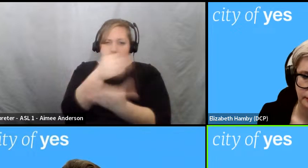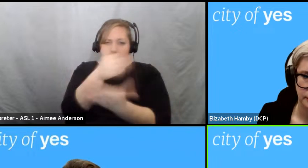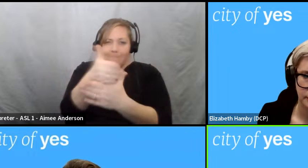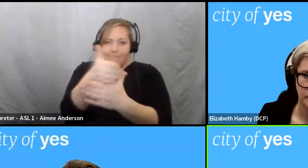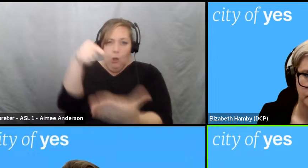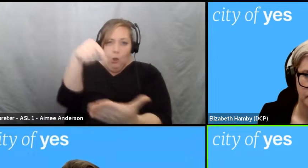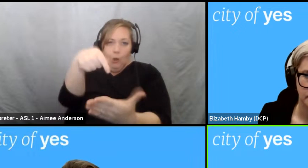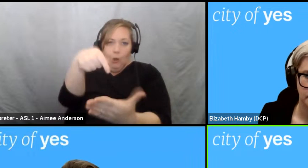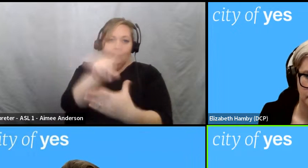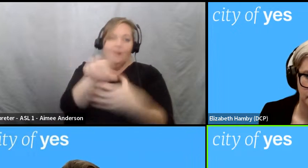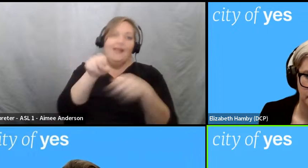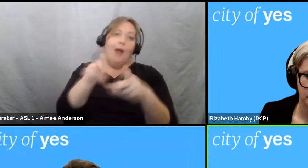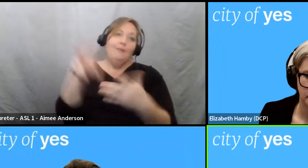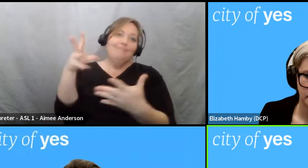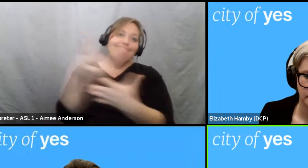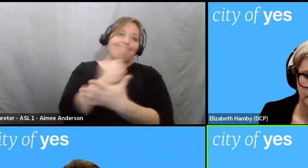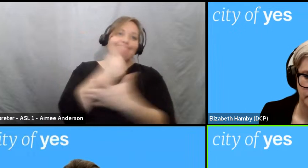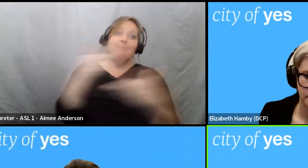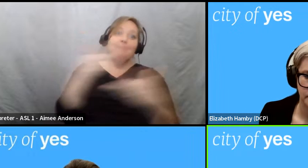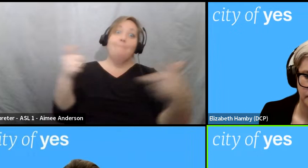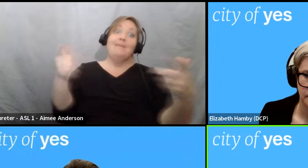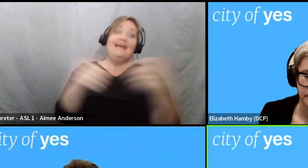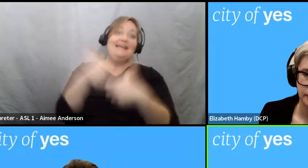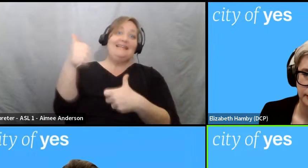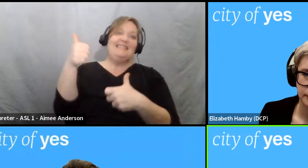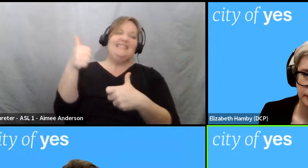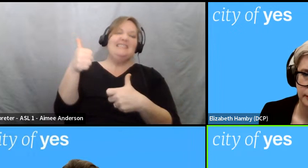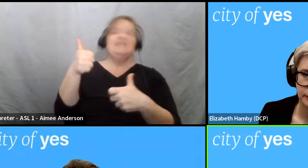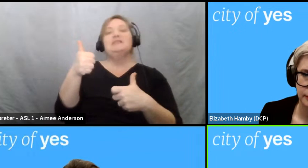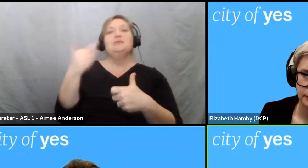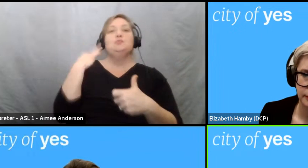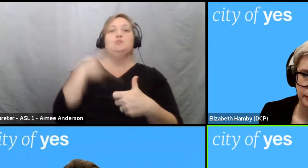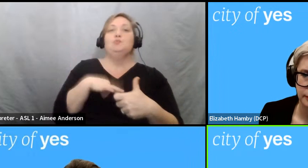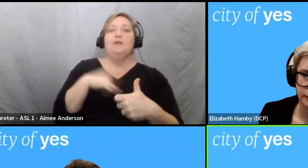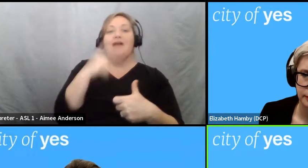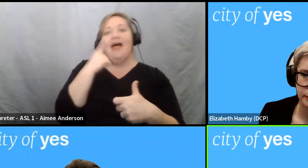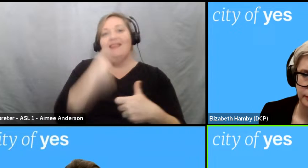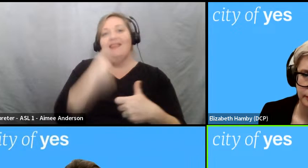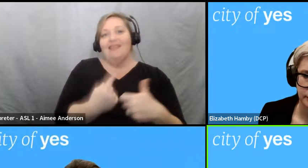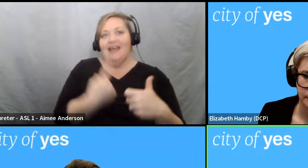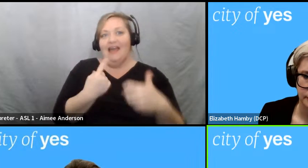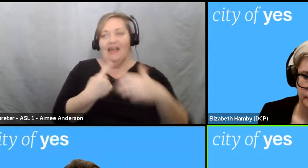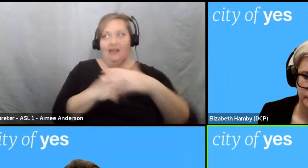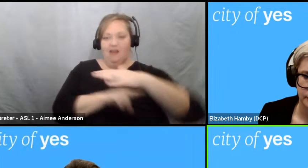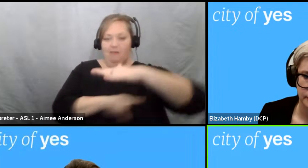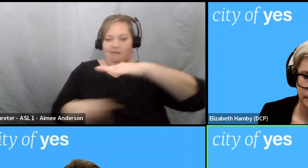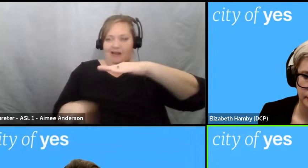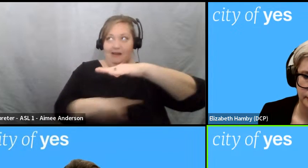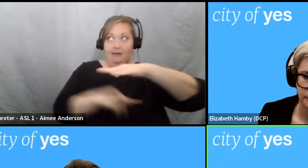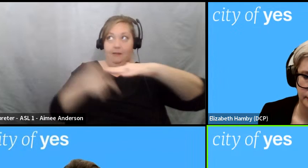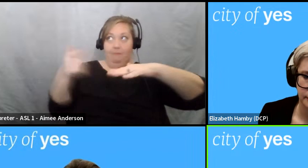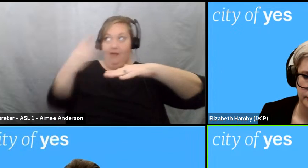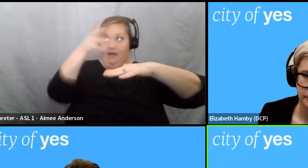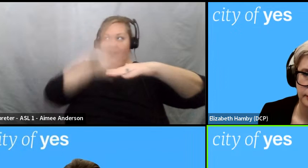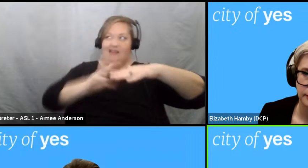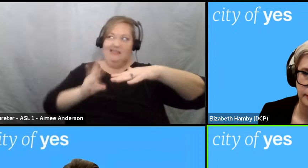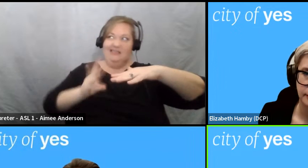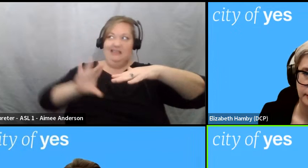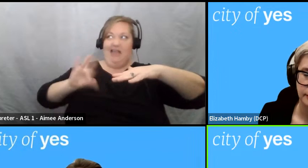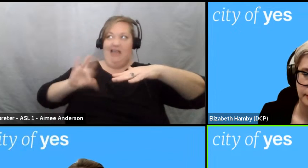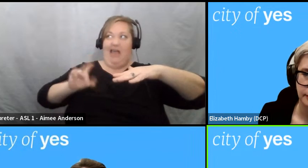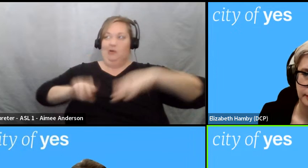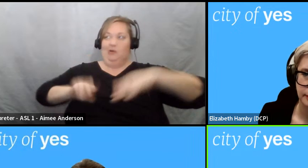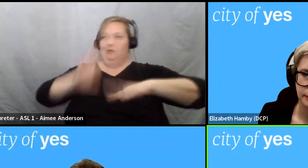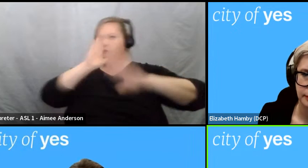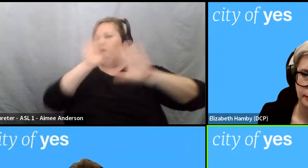that's where the opportunity is the biggest. I think it's going to be, beneath the notice of the big guys to do 6 units, 8 units or whatever, but